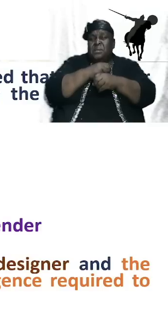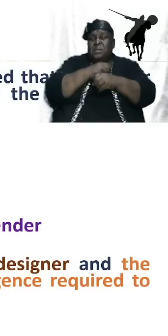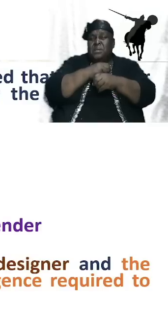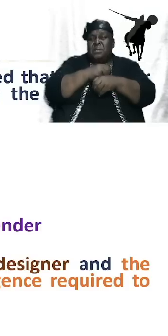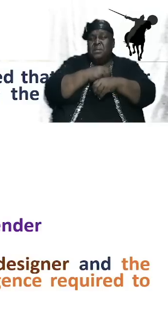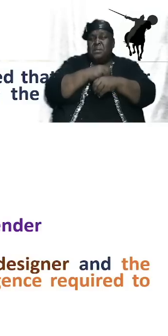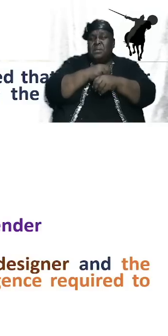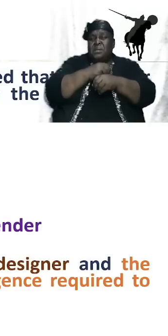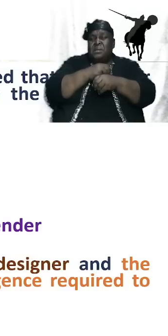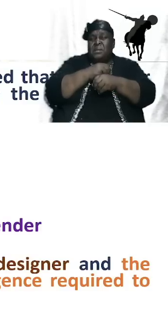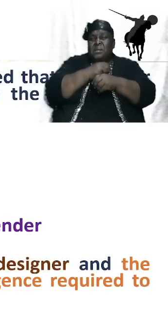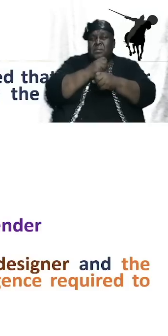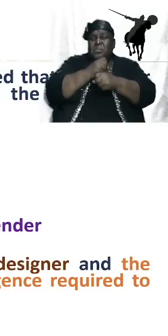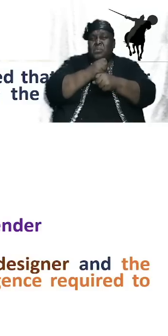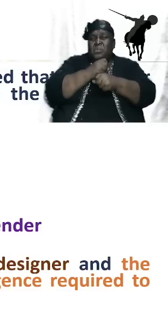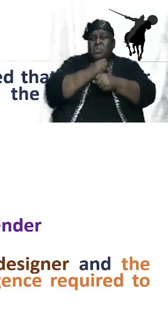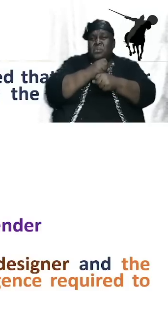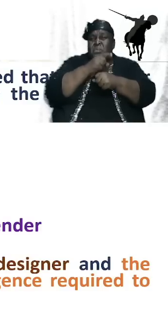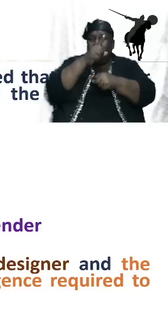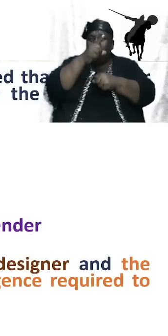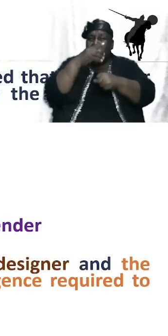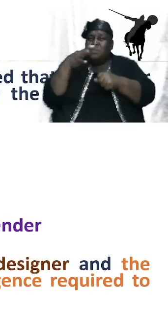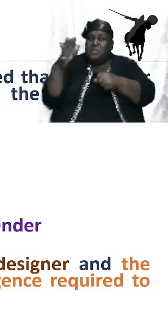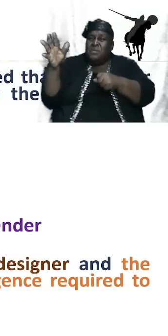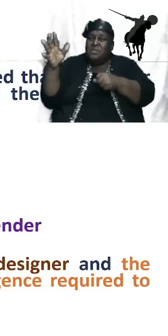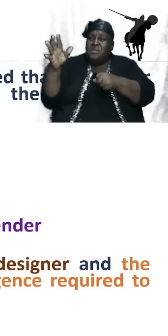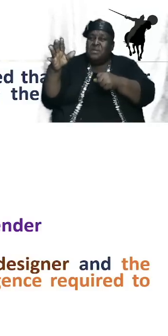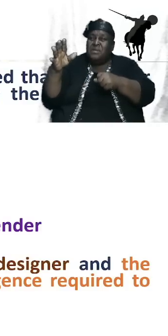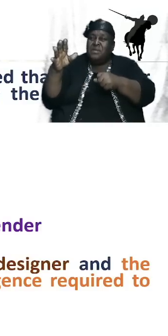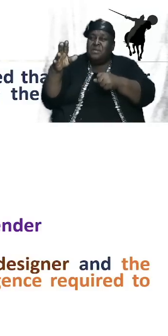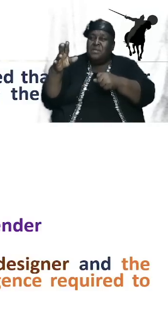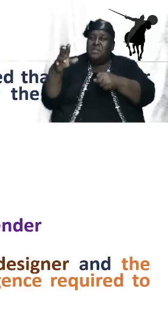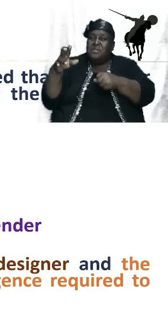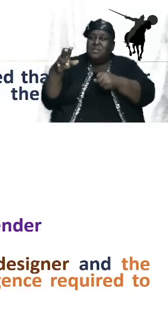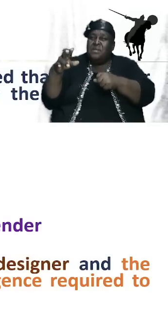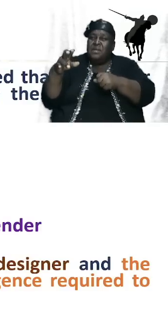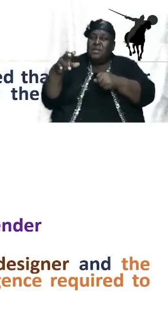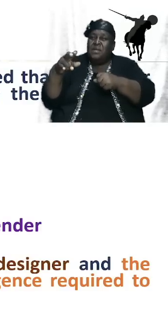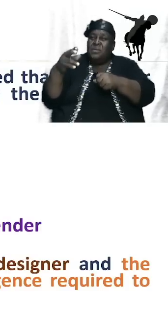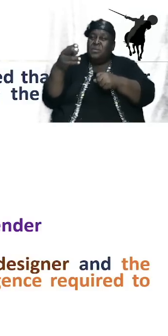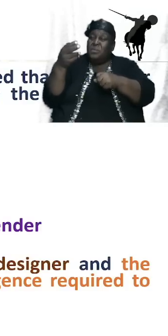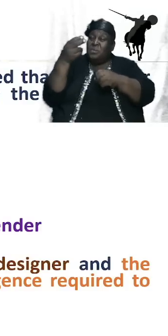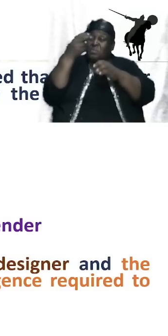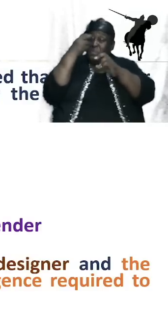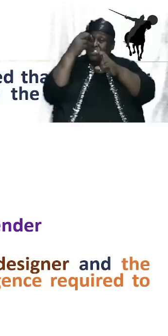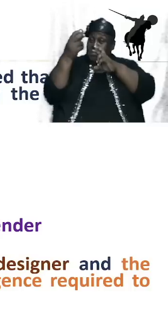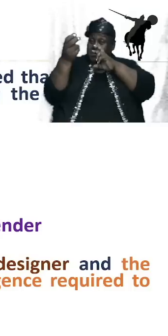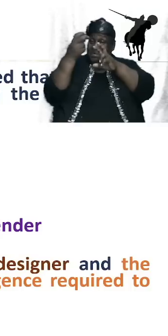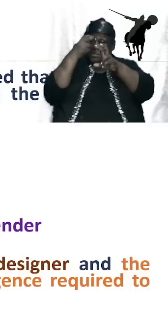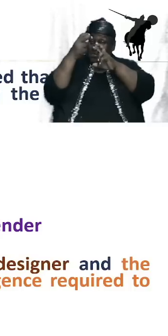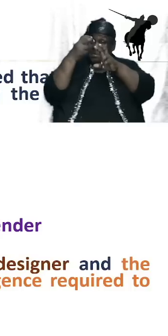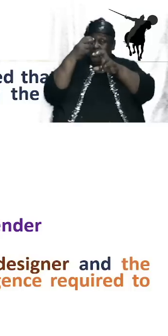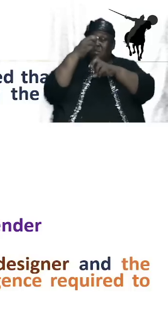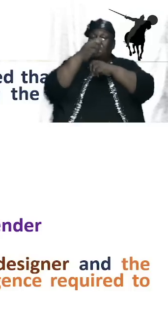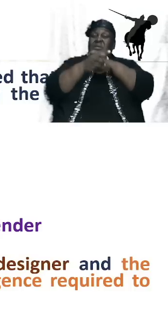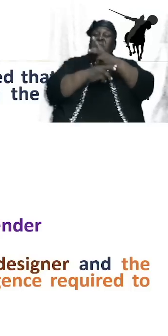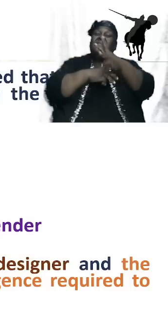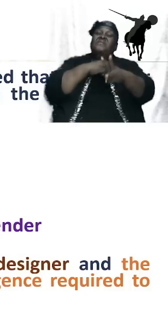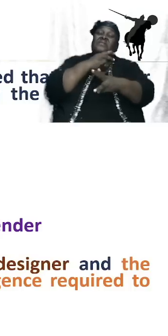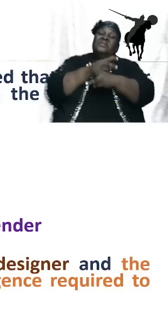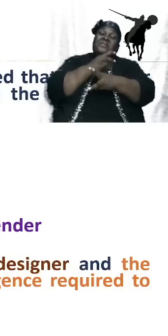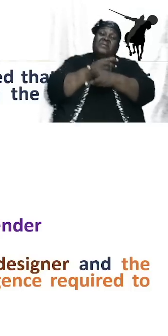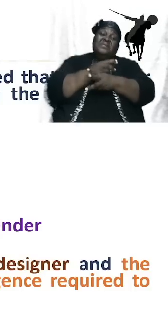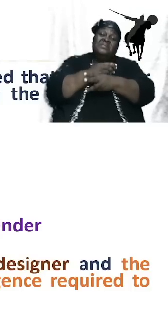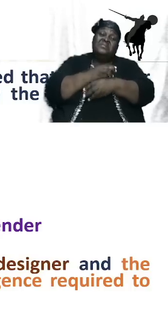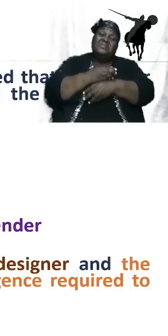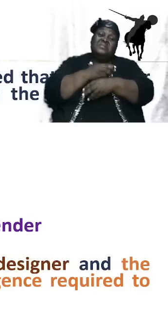Now, one of the things that stares us in the face is the universe that exists. Now, think about